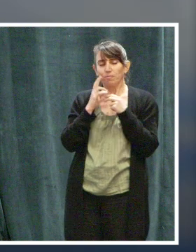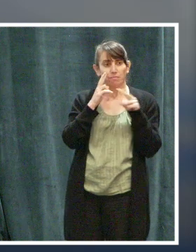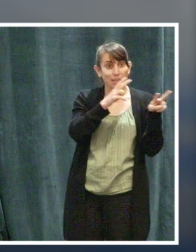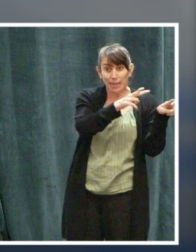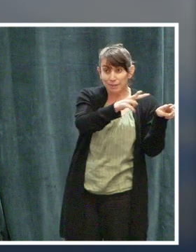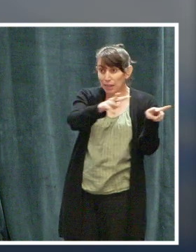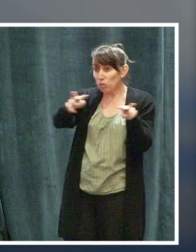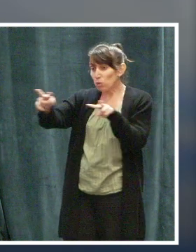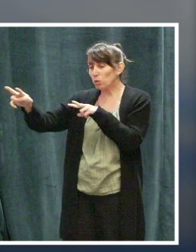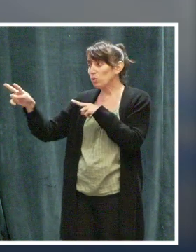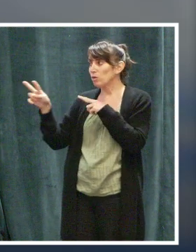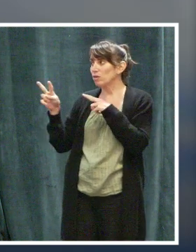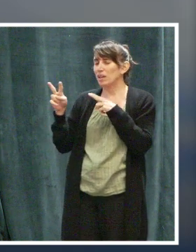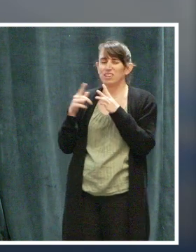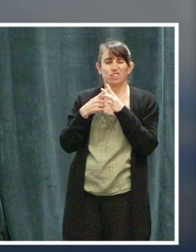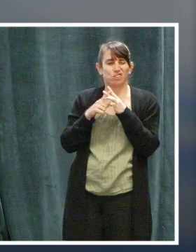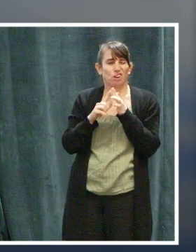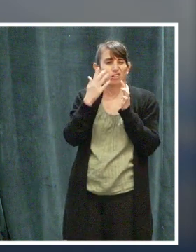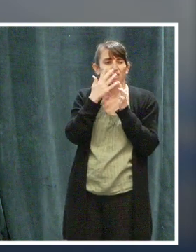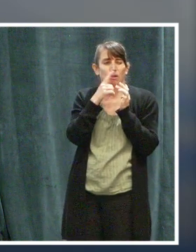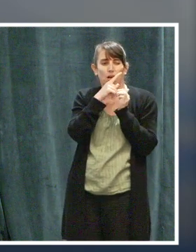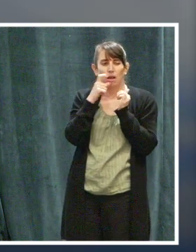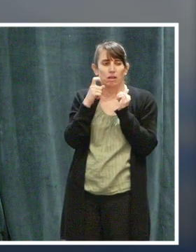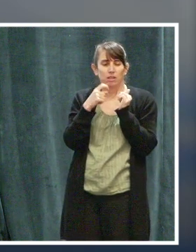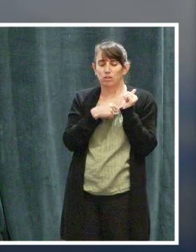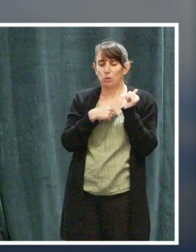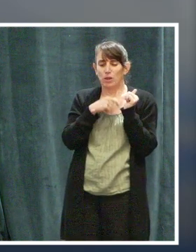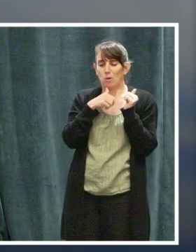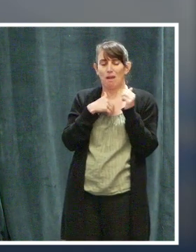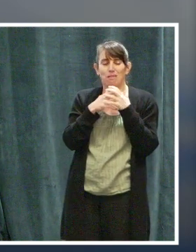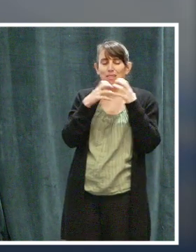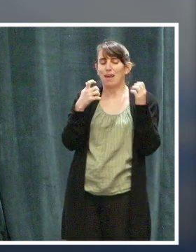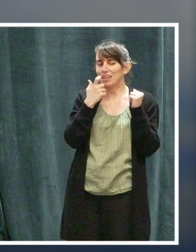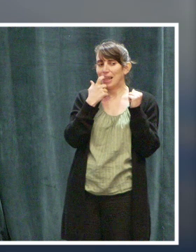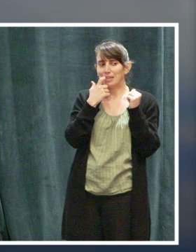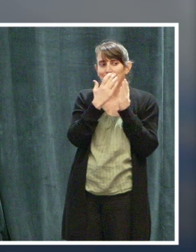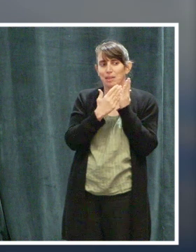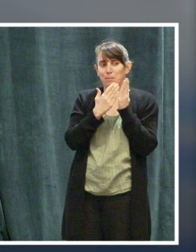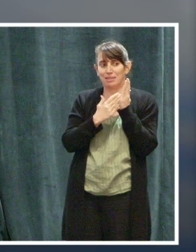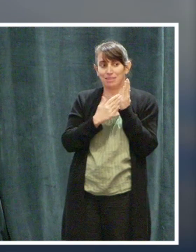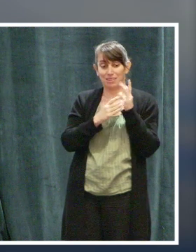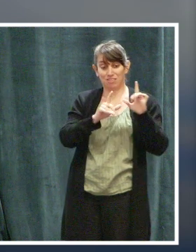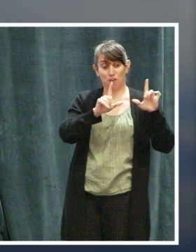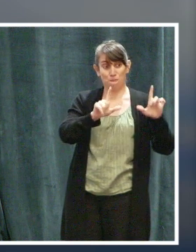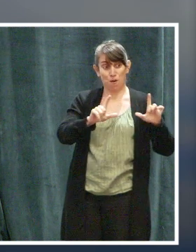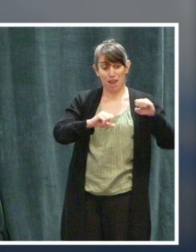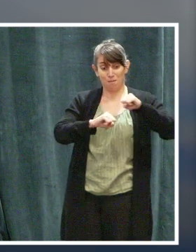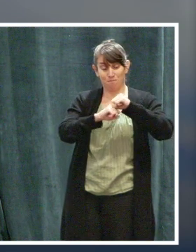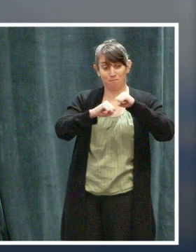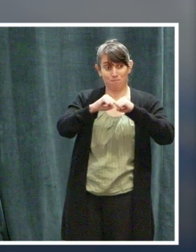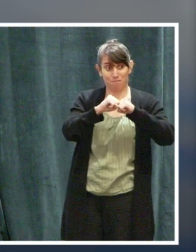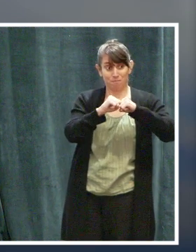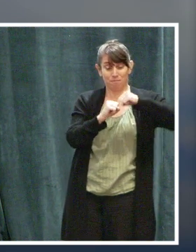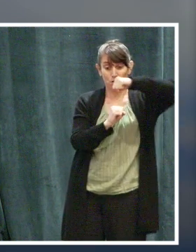through it. And frankly, it begins to look ugly. So we don't have a lot of glass elements because the framing required to handle the impact